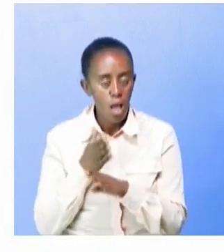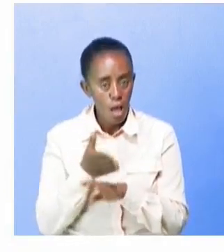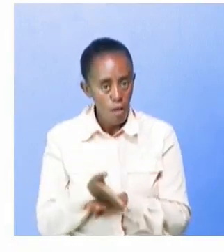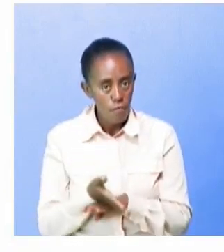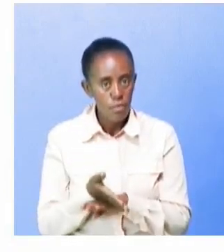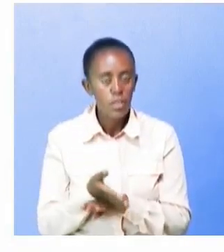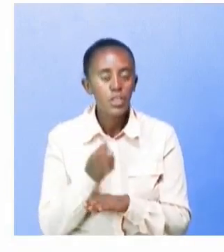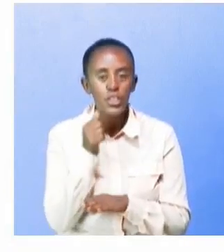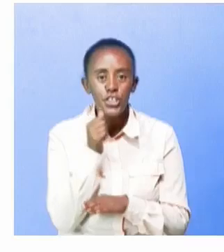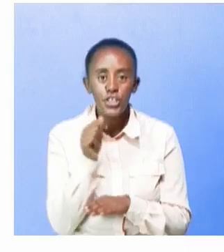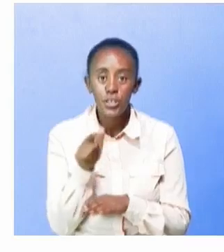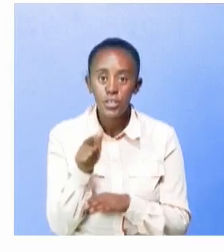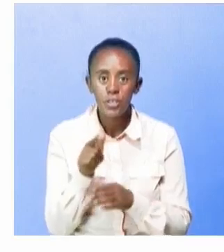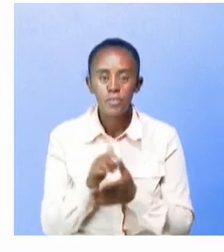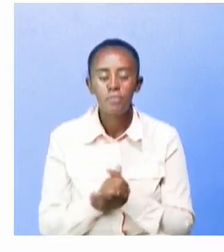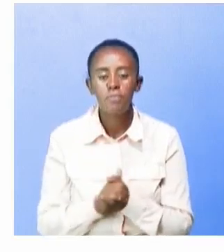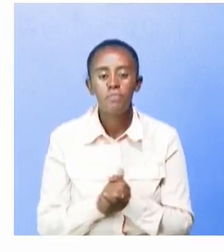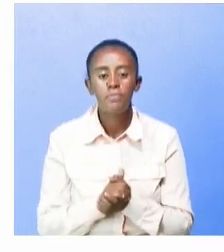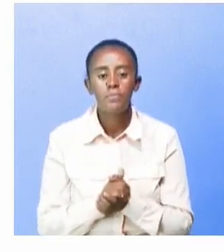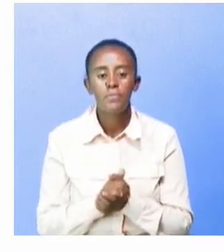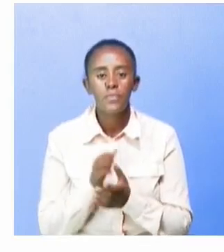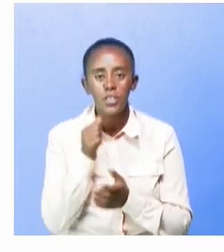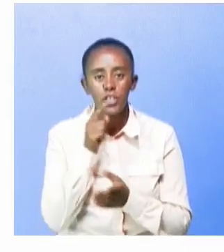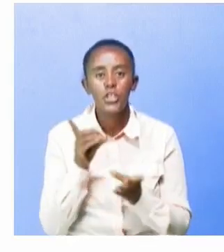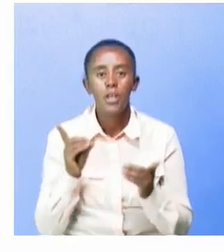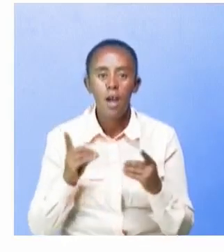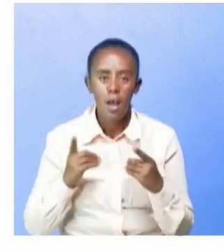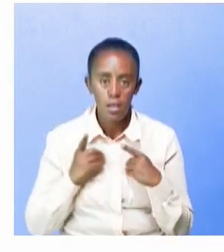After she had